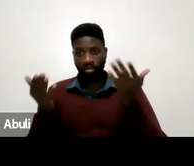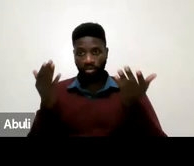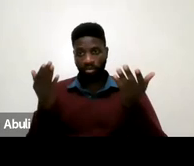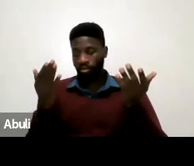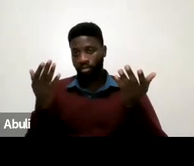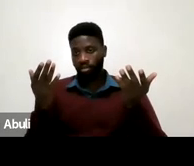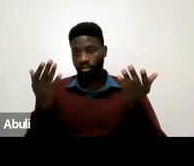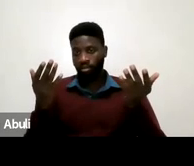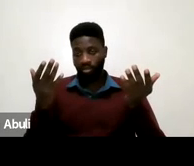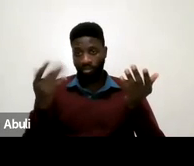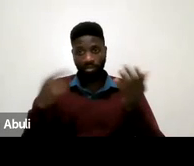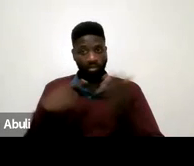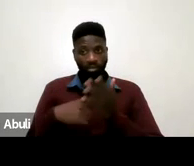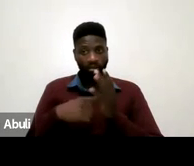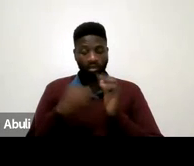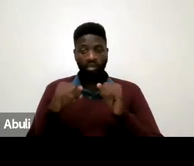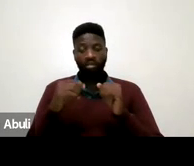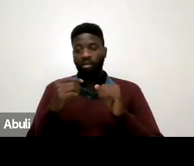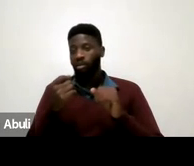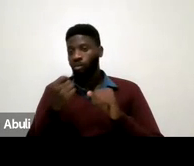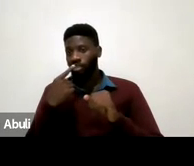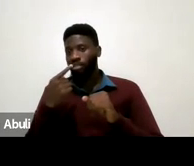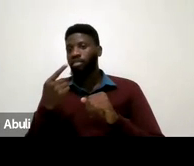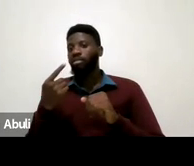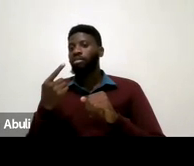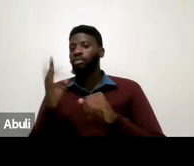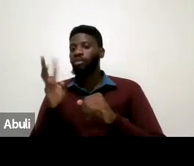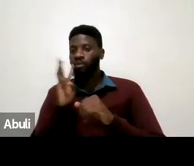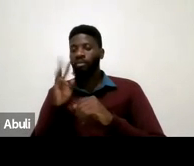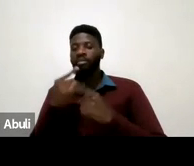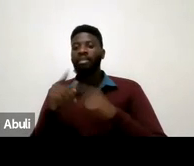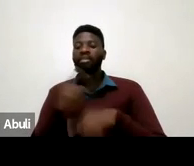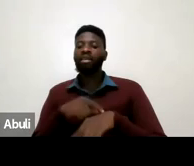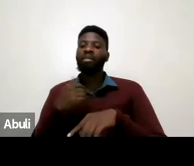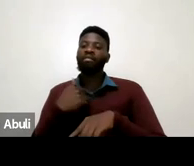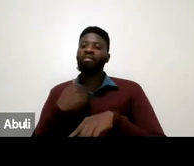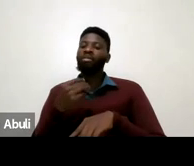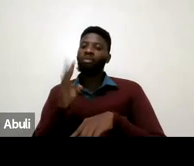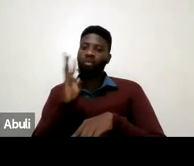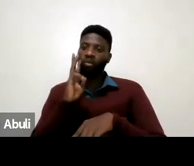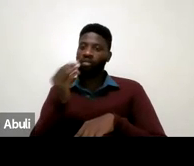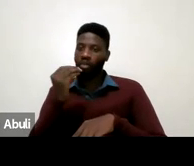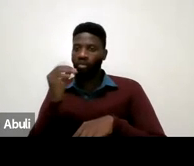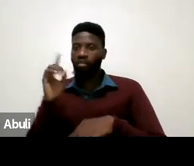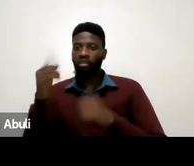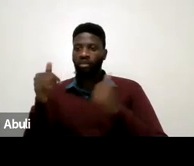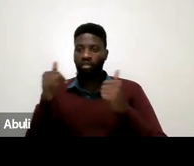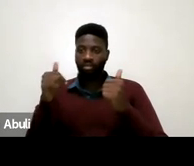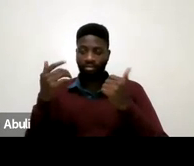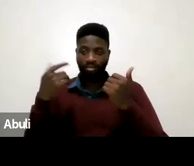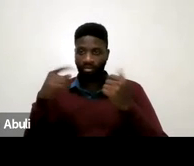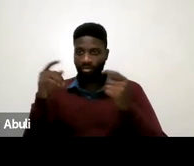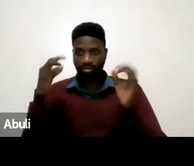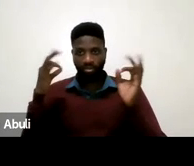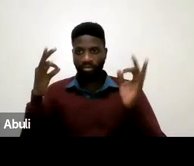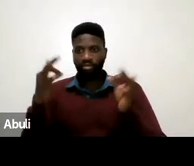it's contestable, maybe it's water and medicine, but if you are talking of water and food, what comes first? These are decisions you have to